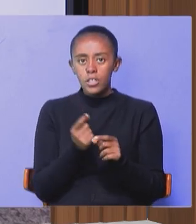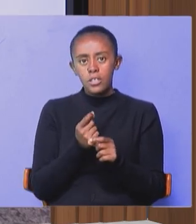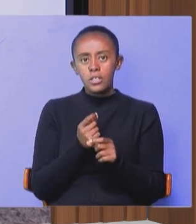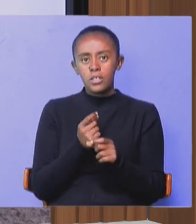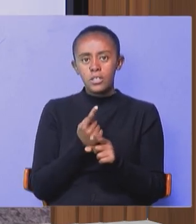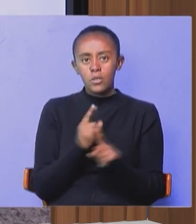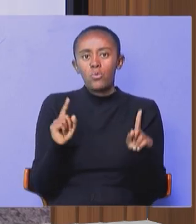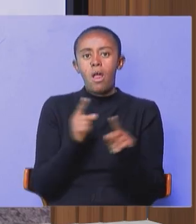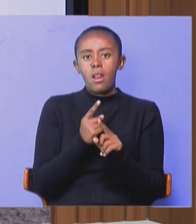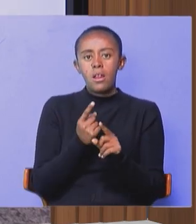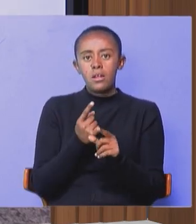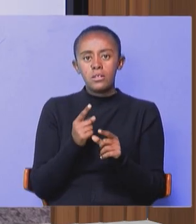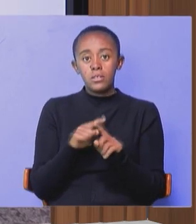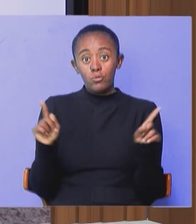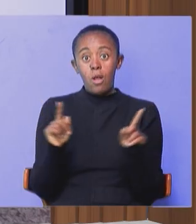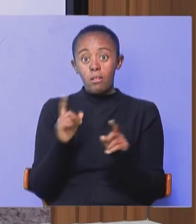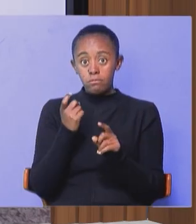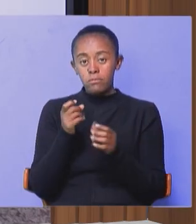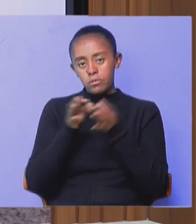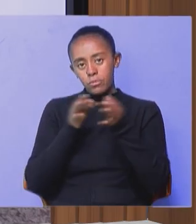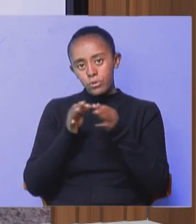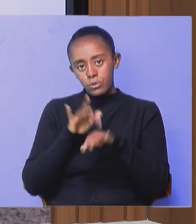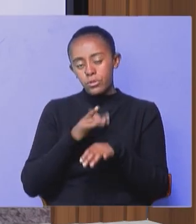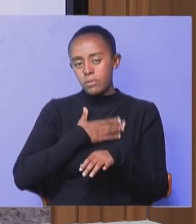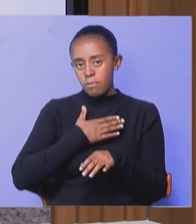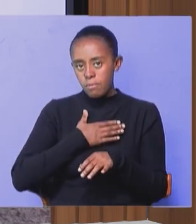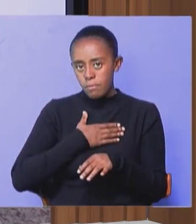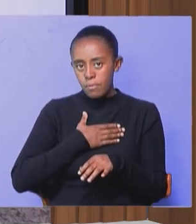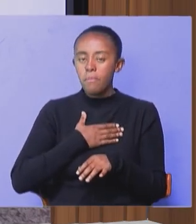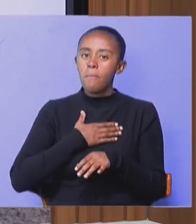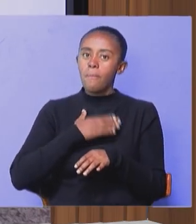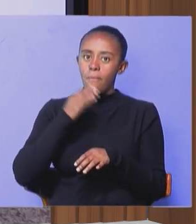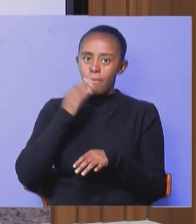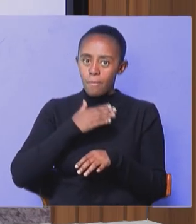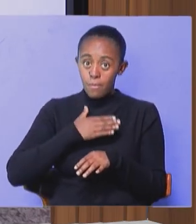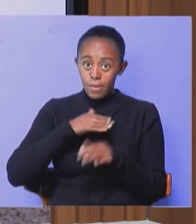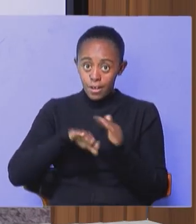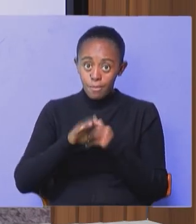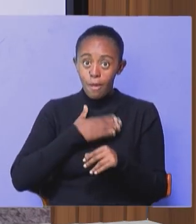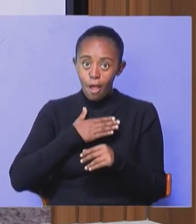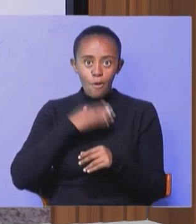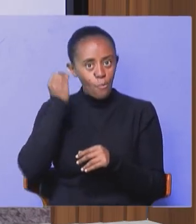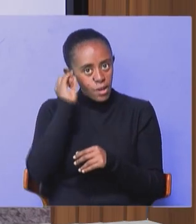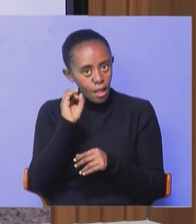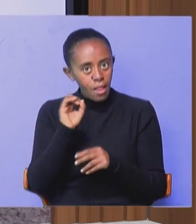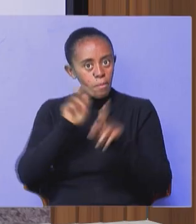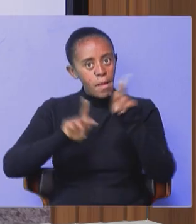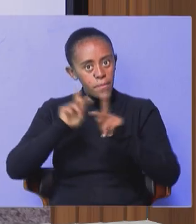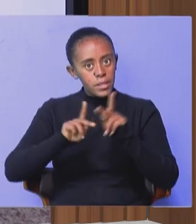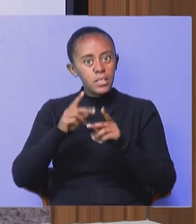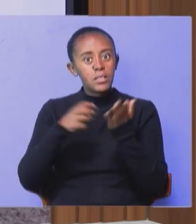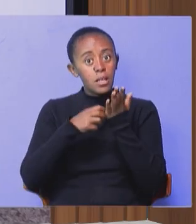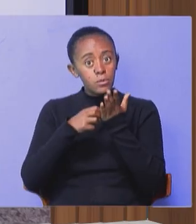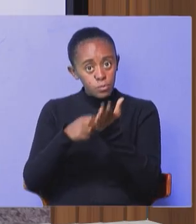expression of giving an opinion. In my opinion. In my opinion, public transportation should